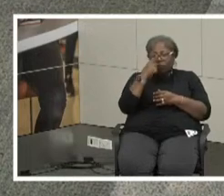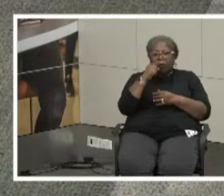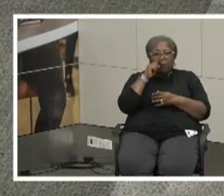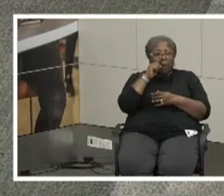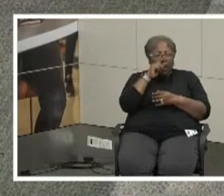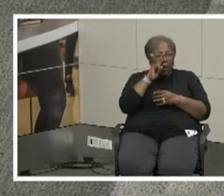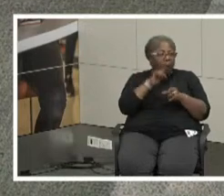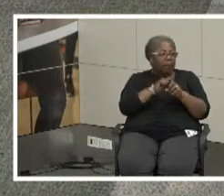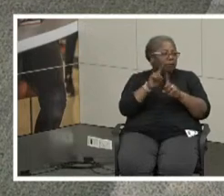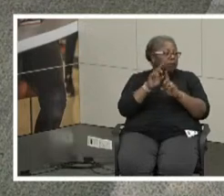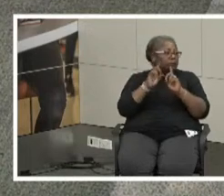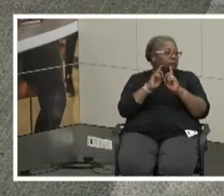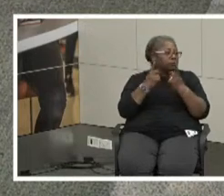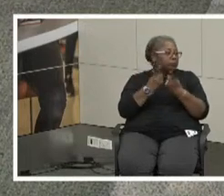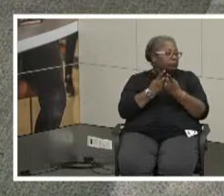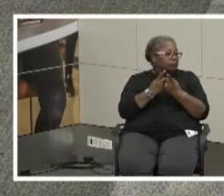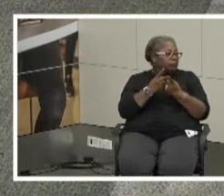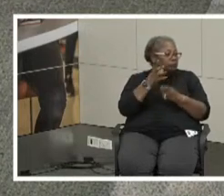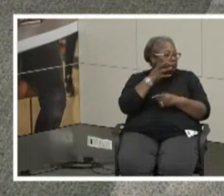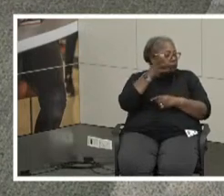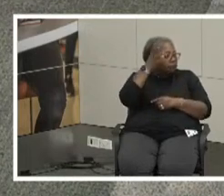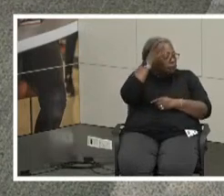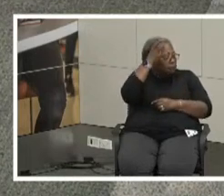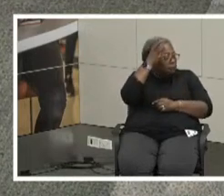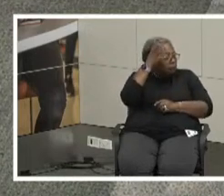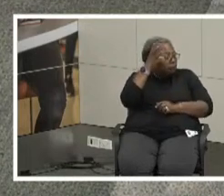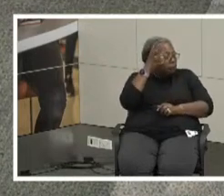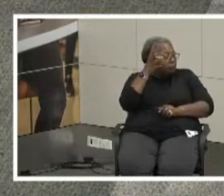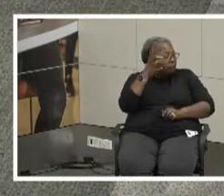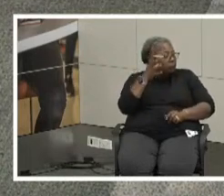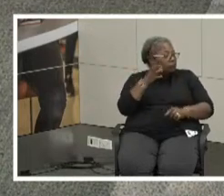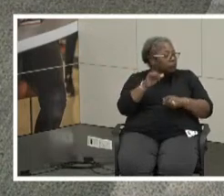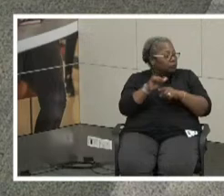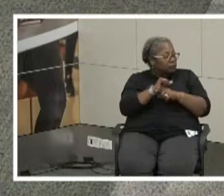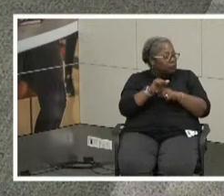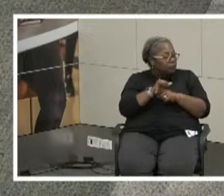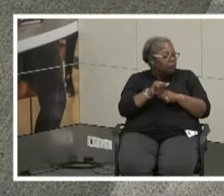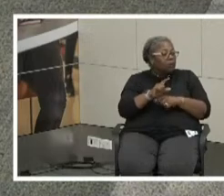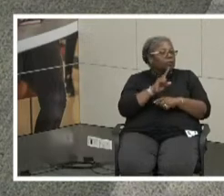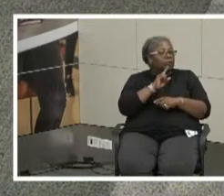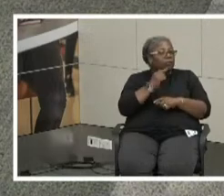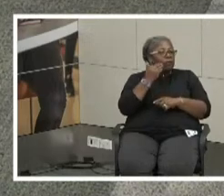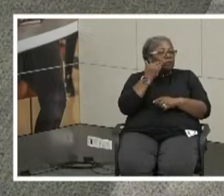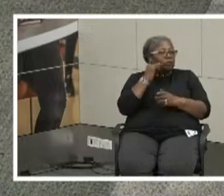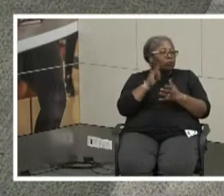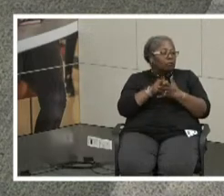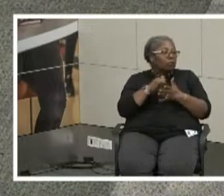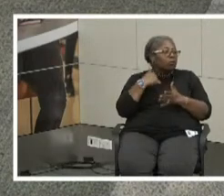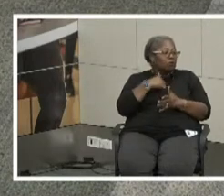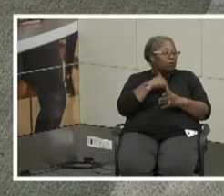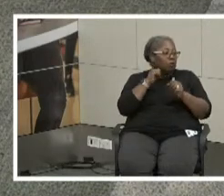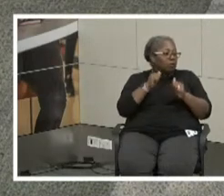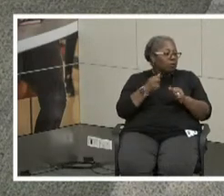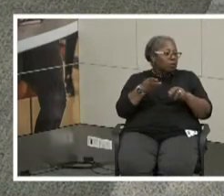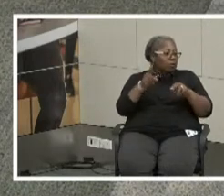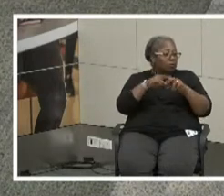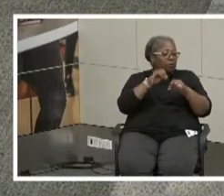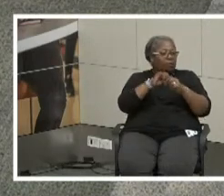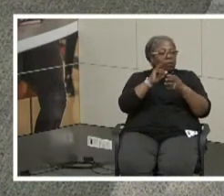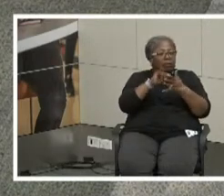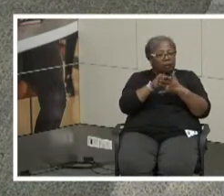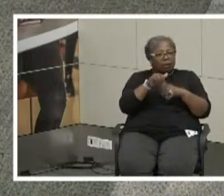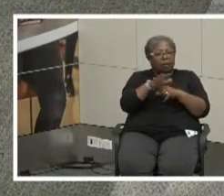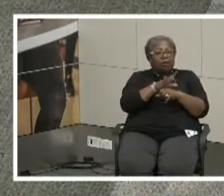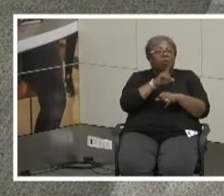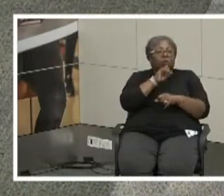as a district like a parent Summit or training I definitely know that we can expand in that area and